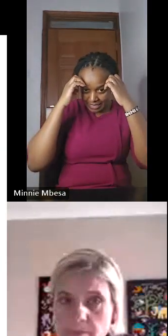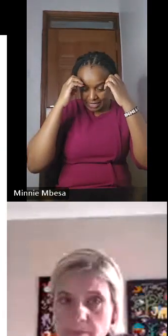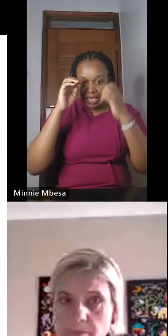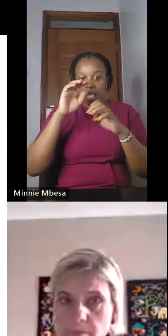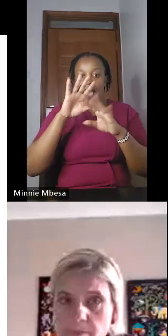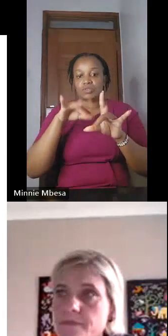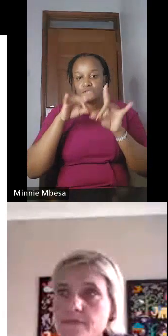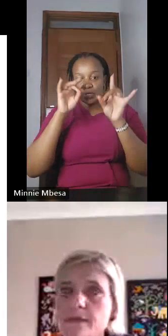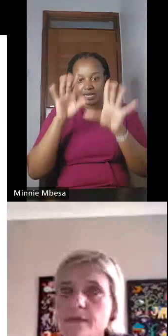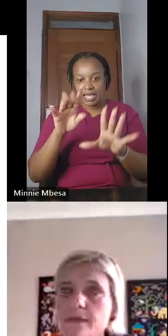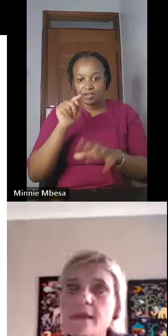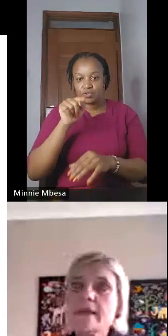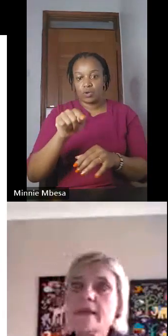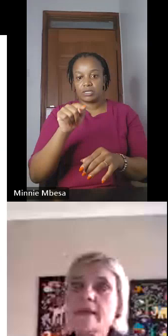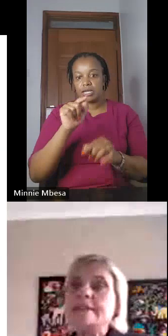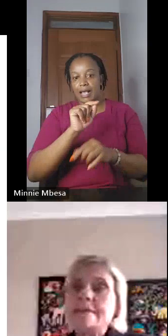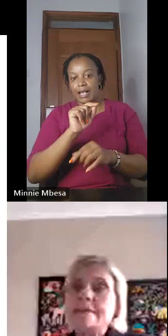www.studyaustralia.gov.au.